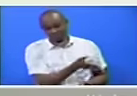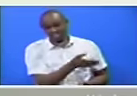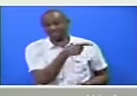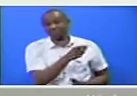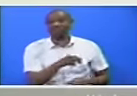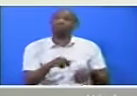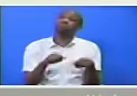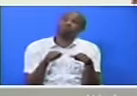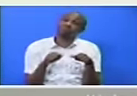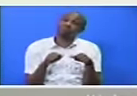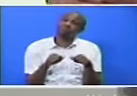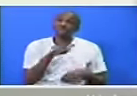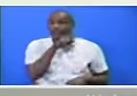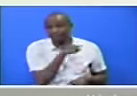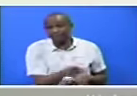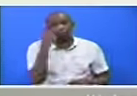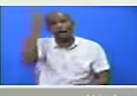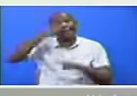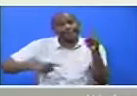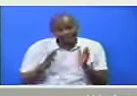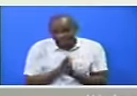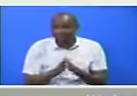wamekaa mwaka mzima